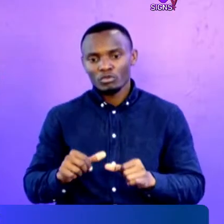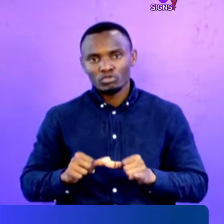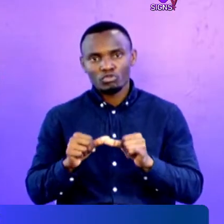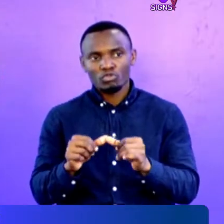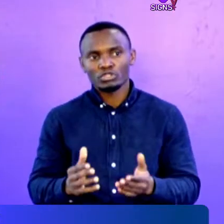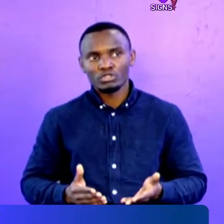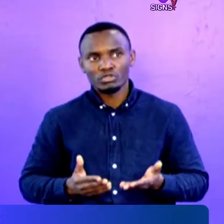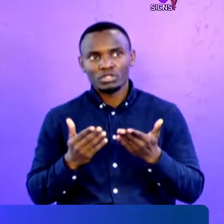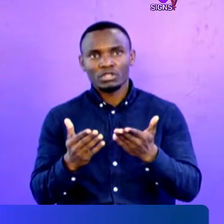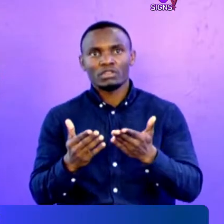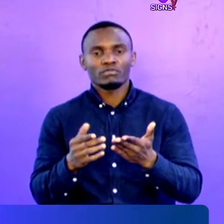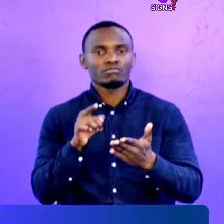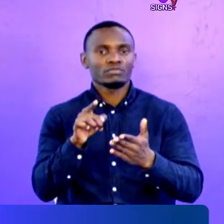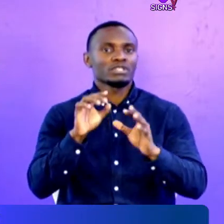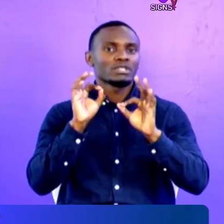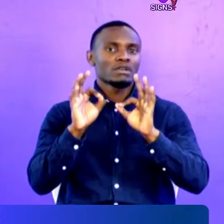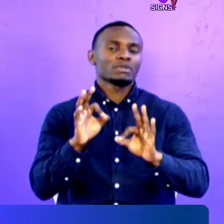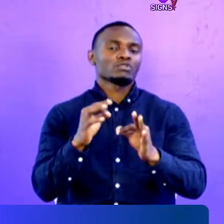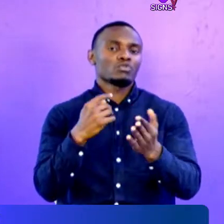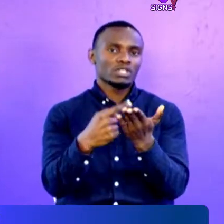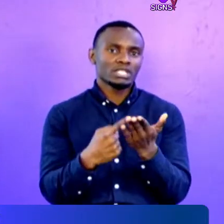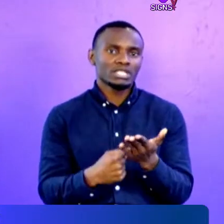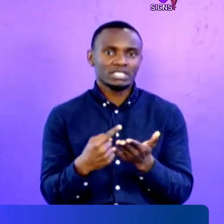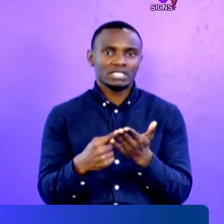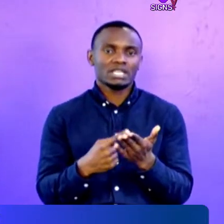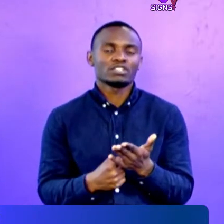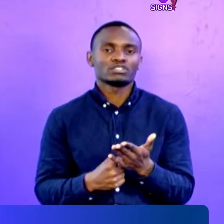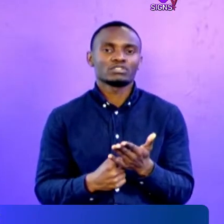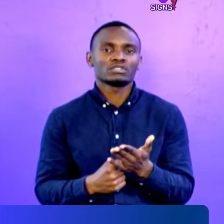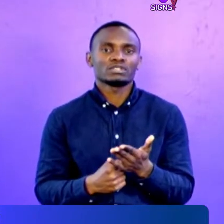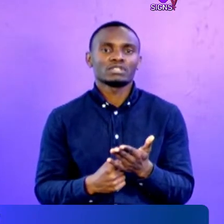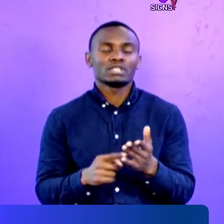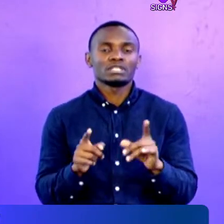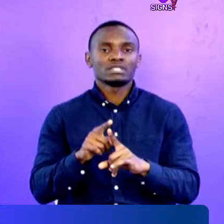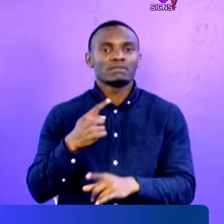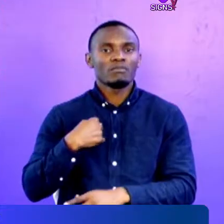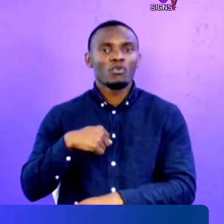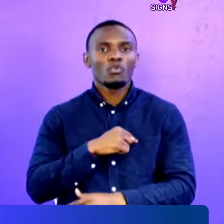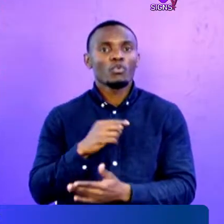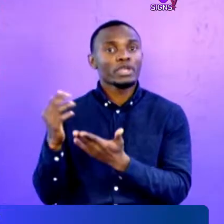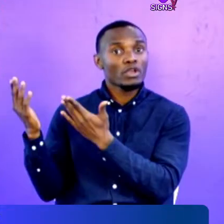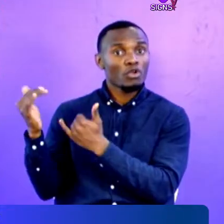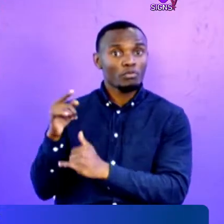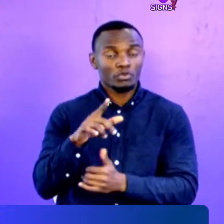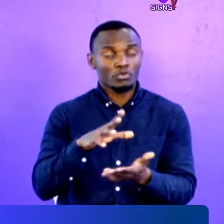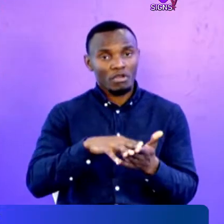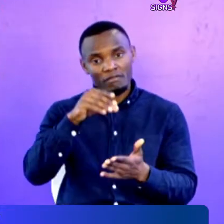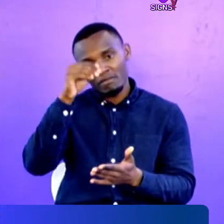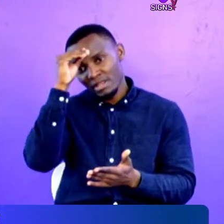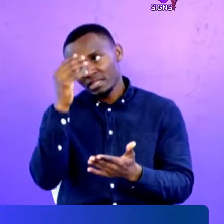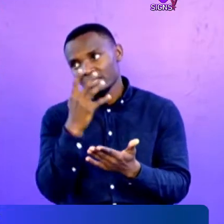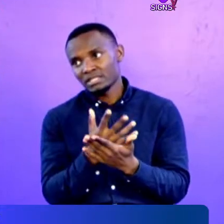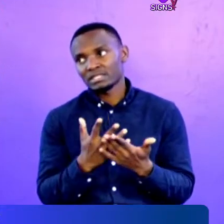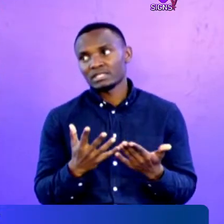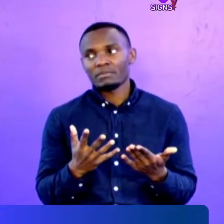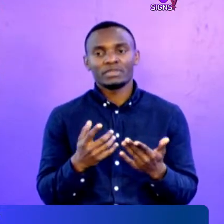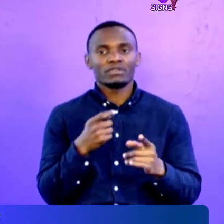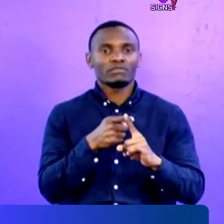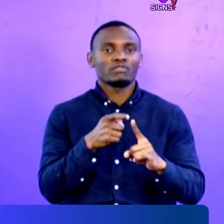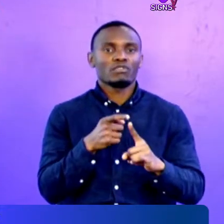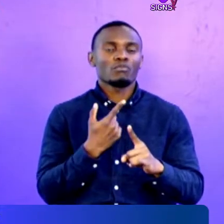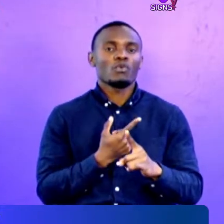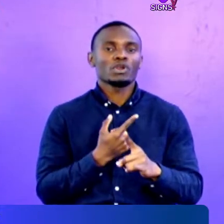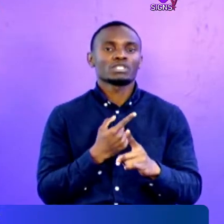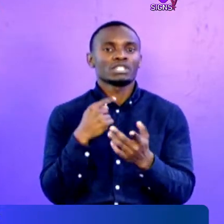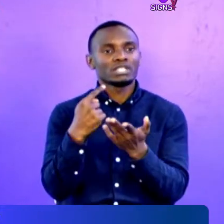such enlightening conversations. And definitely, we hope that you have learned a thing or two from this conversation. I've been your